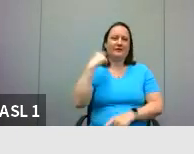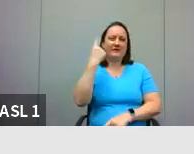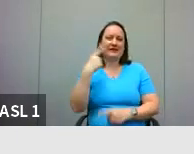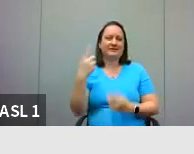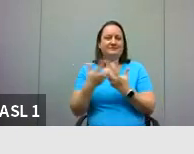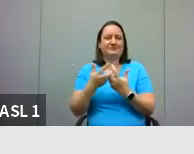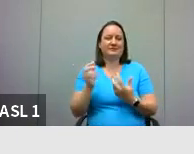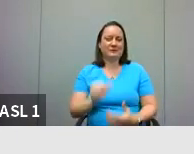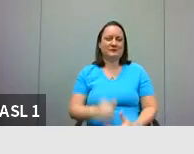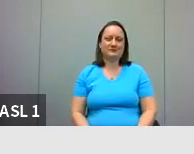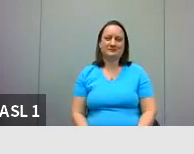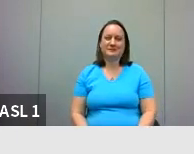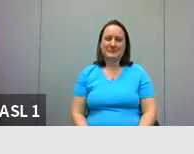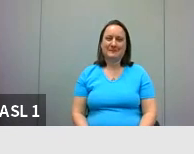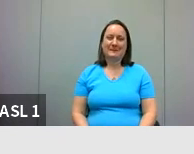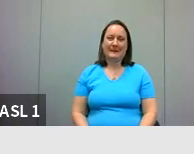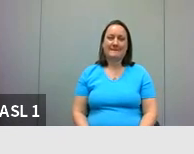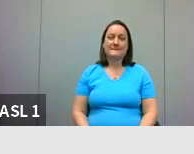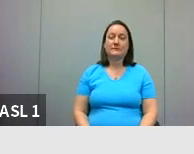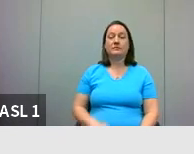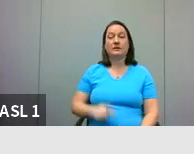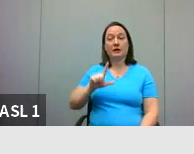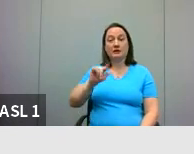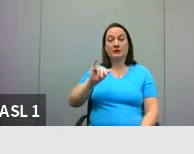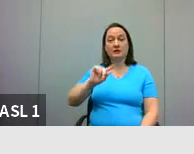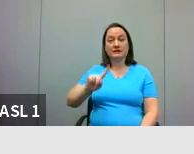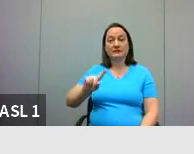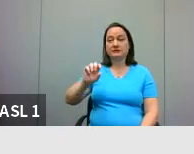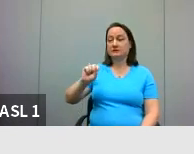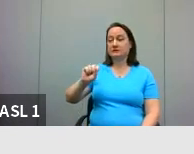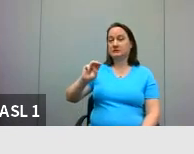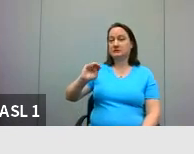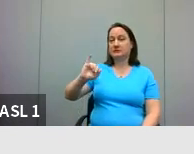So is Liz Smith out there?